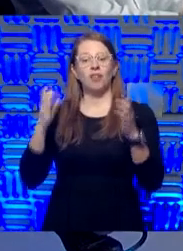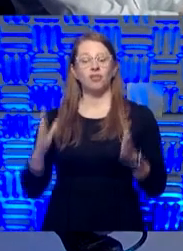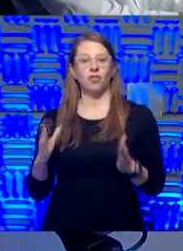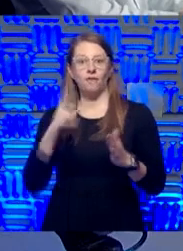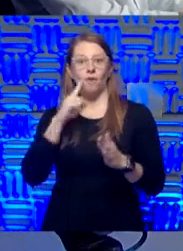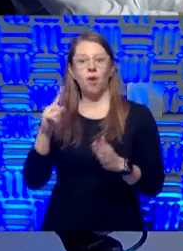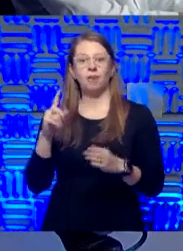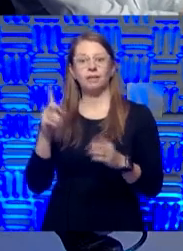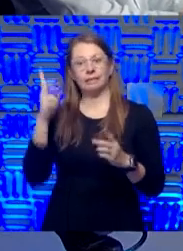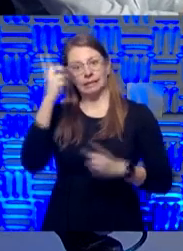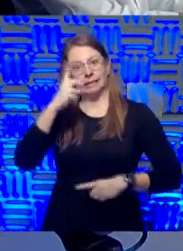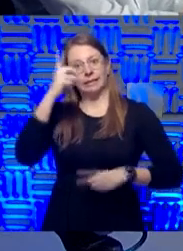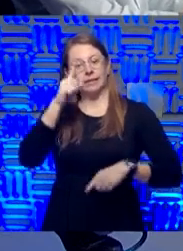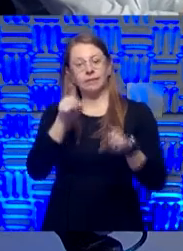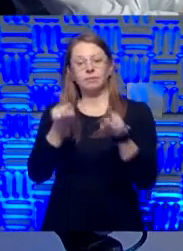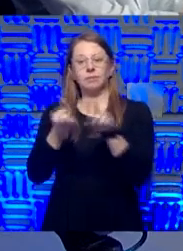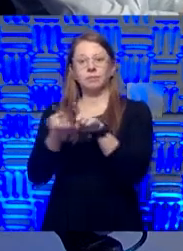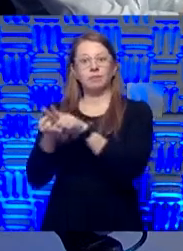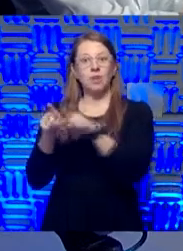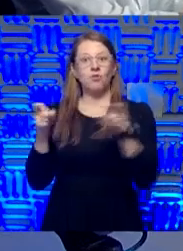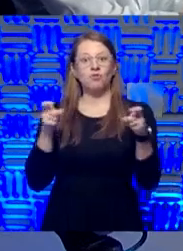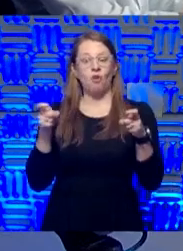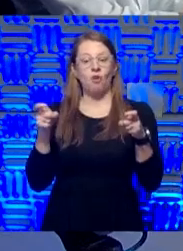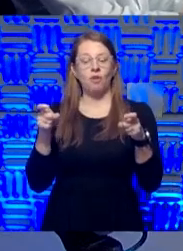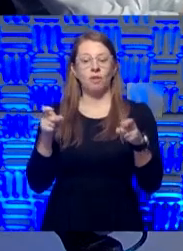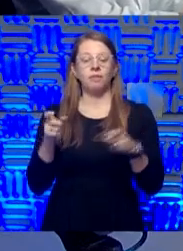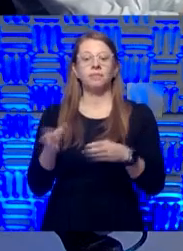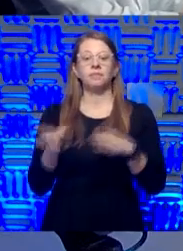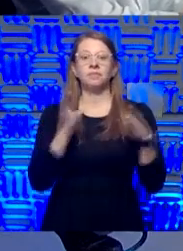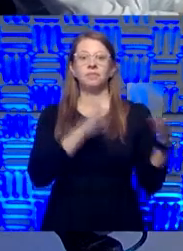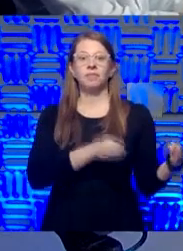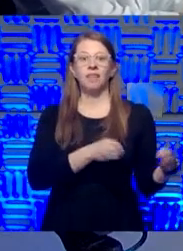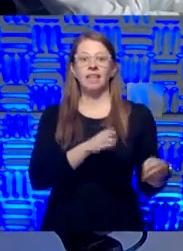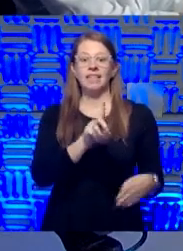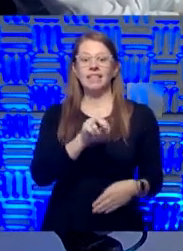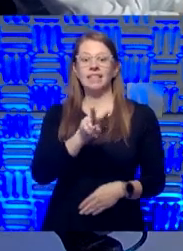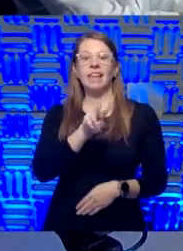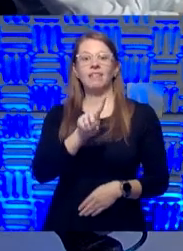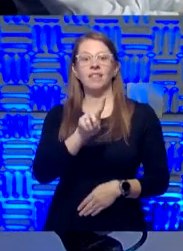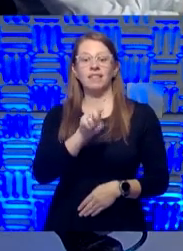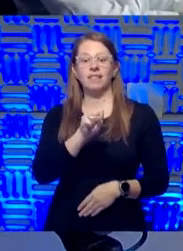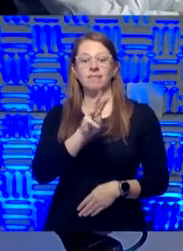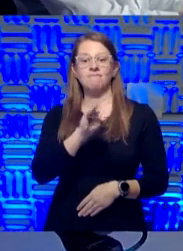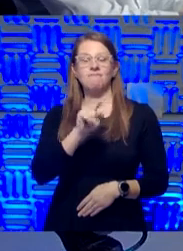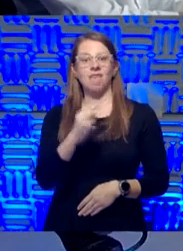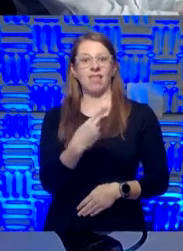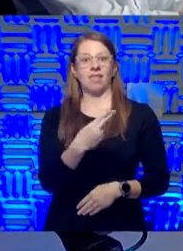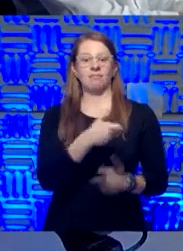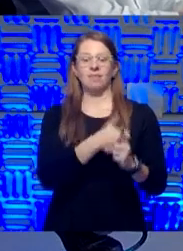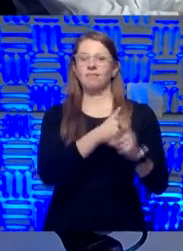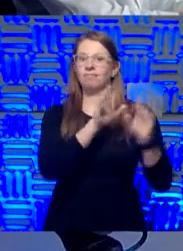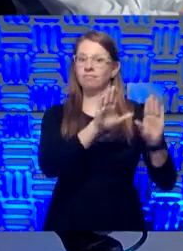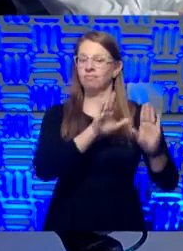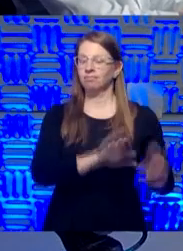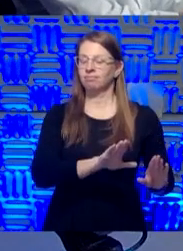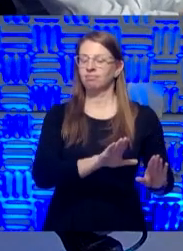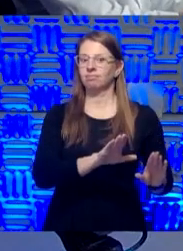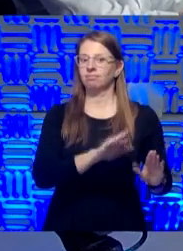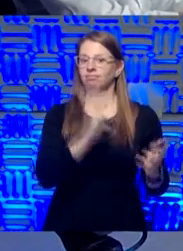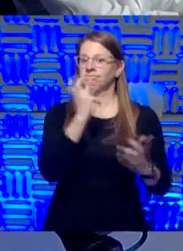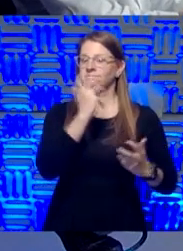Control, and Dana Hawkinson. And on the left, I have David Smith. David is one of our excellent and